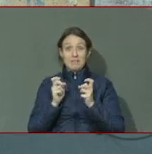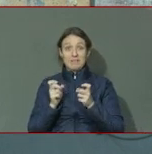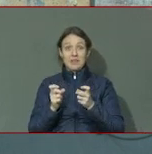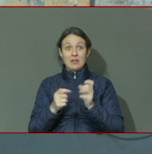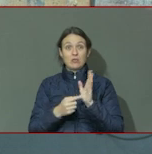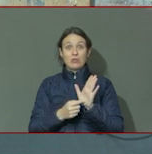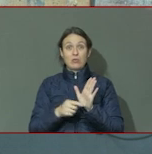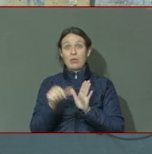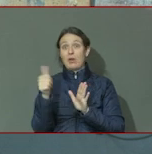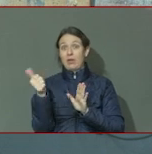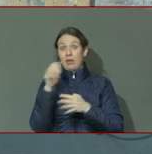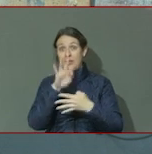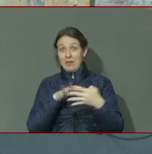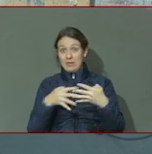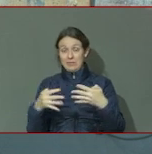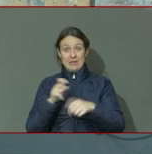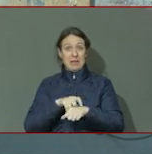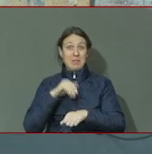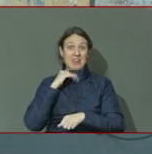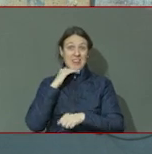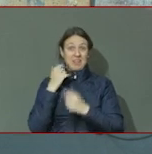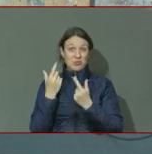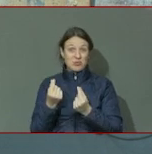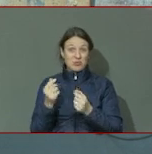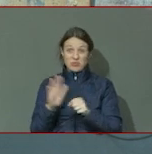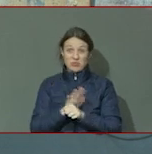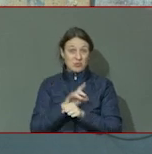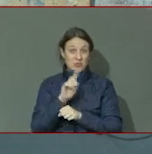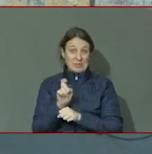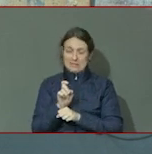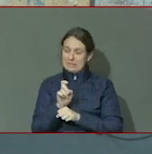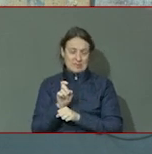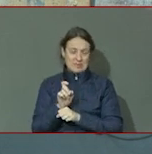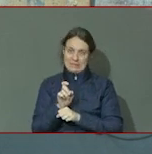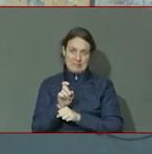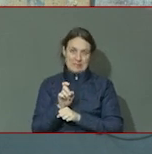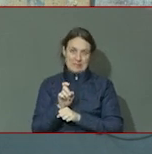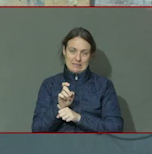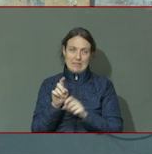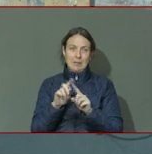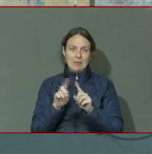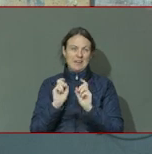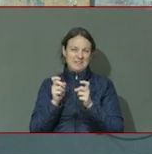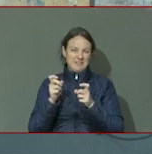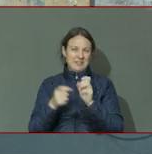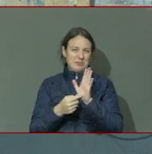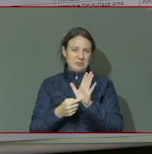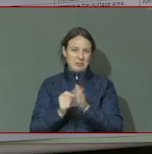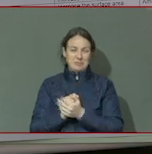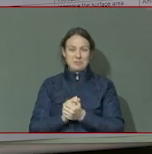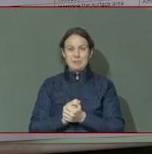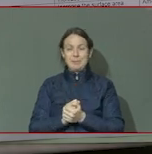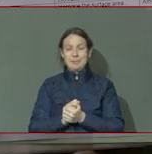other table. There won't be time to do a whole calculation, but I want to